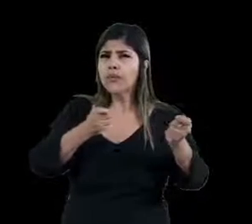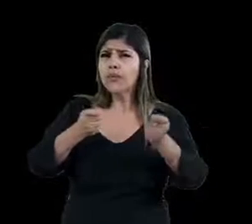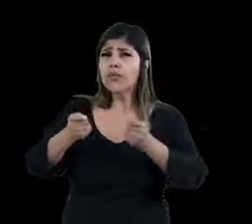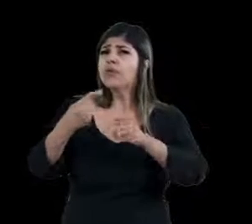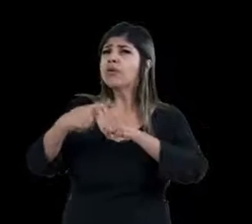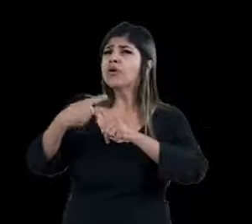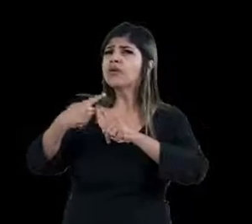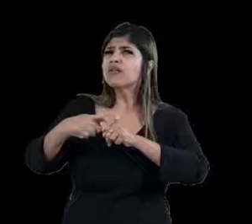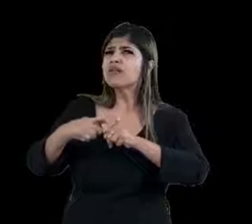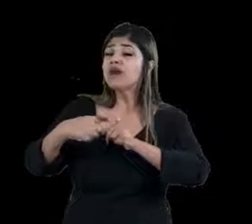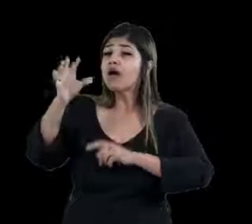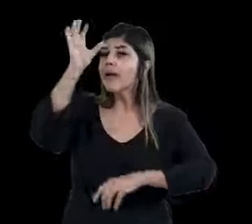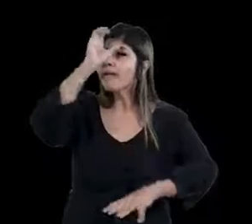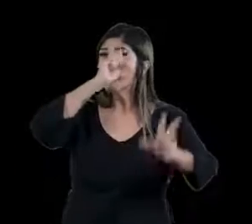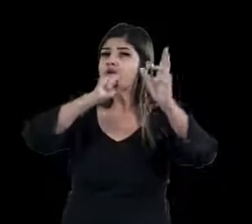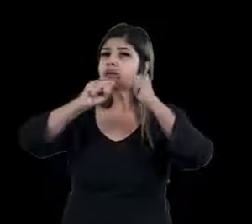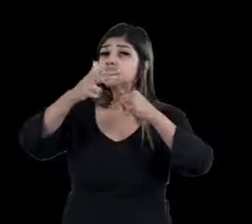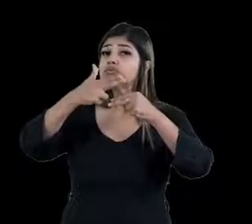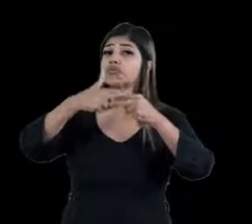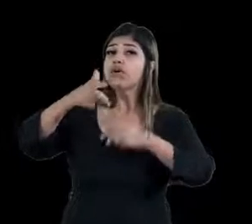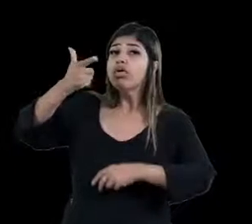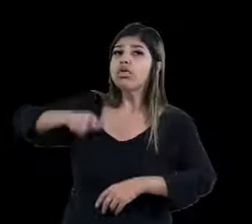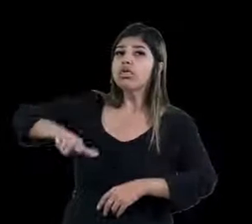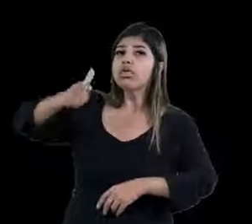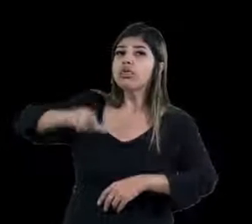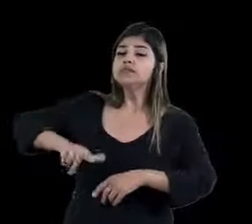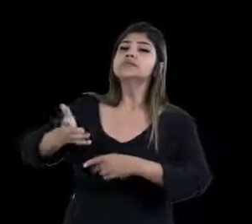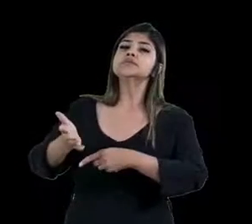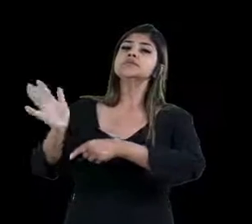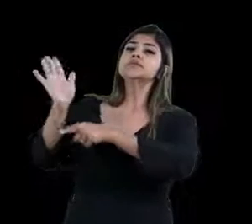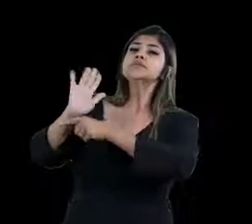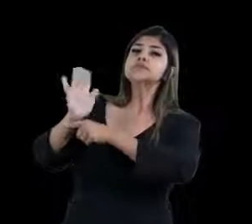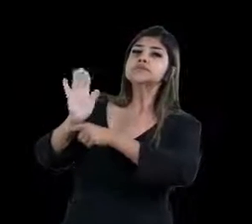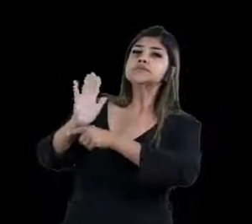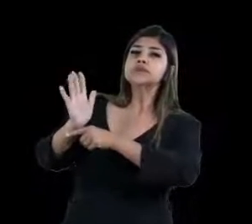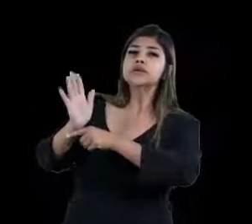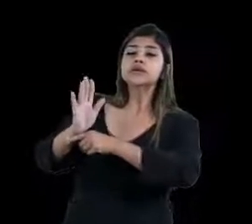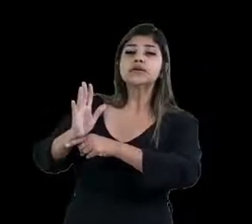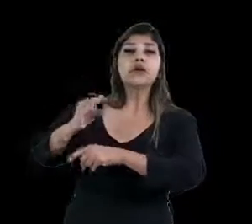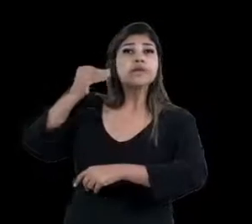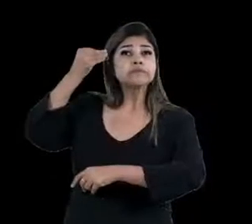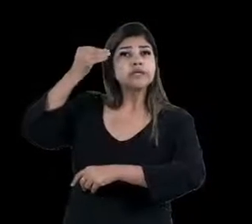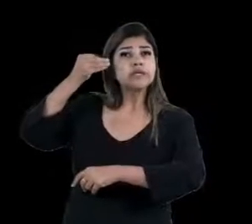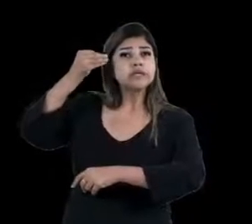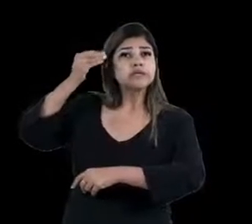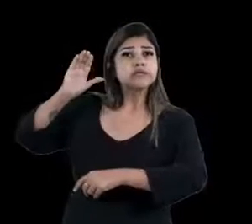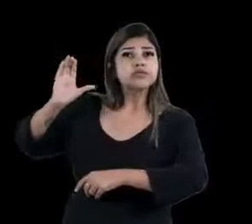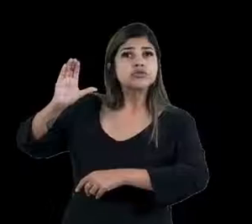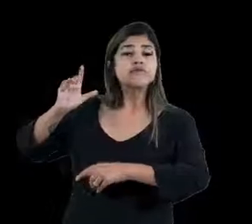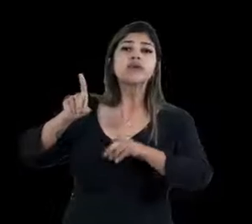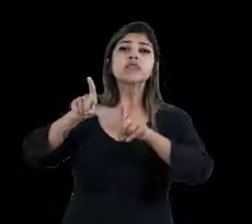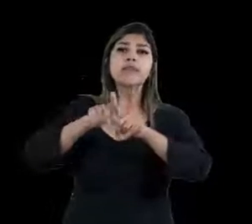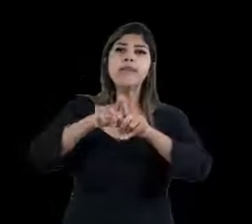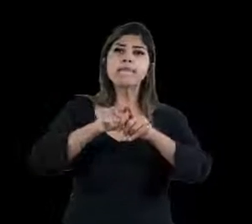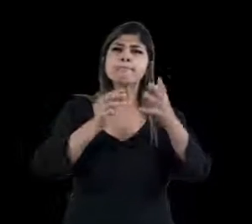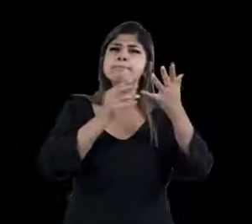because they learned through repetition and also through journals of the experience and also of the steps that I will